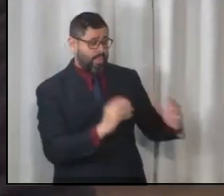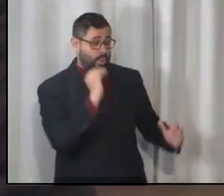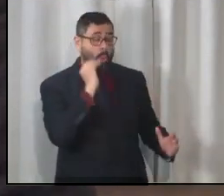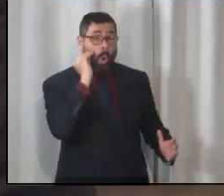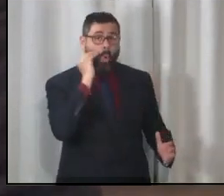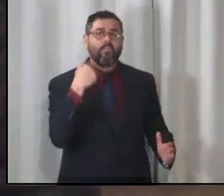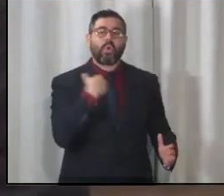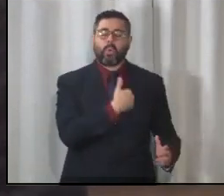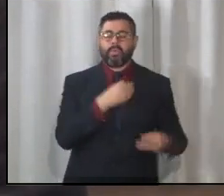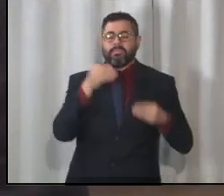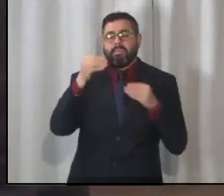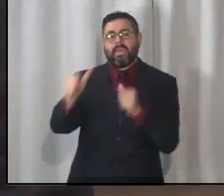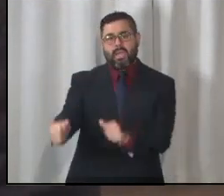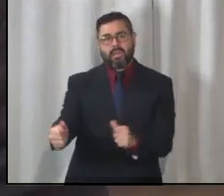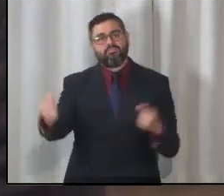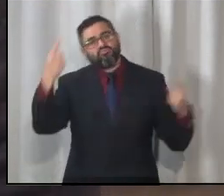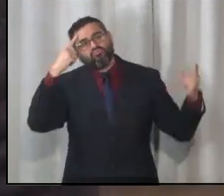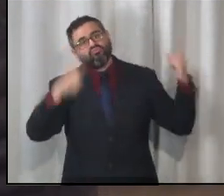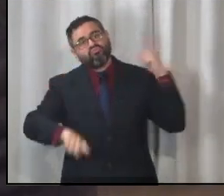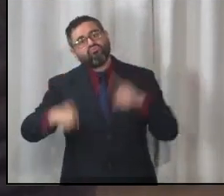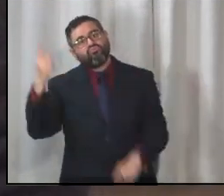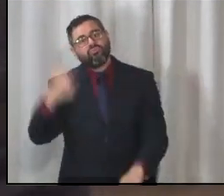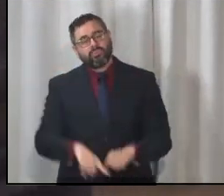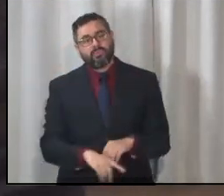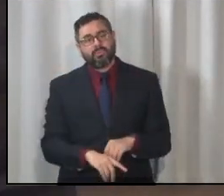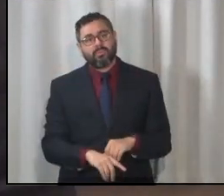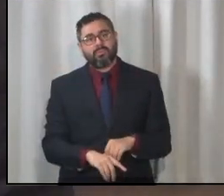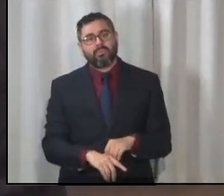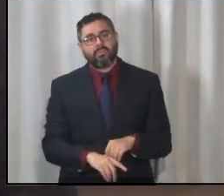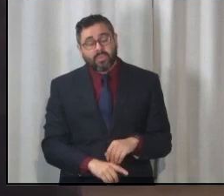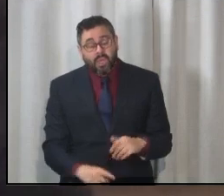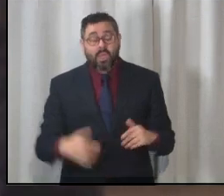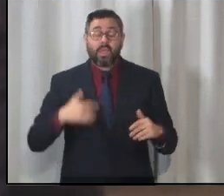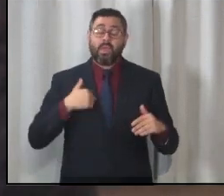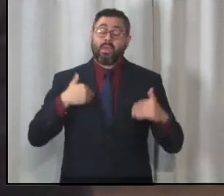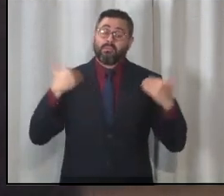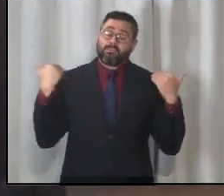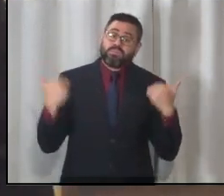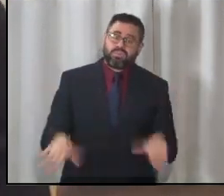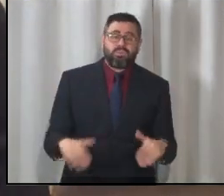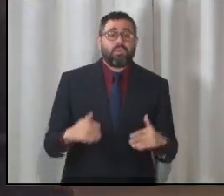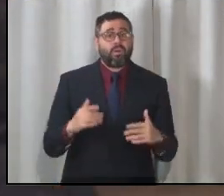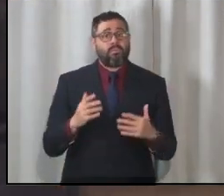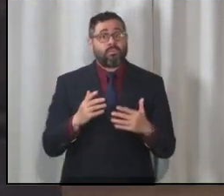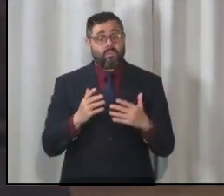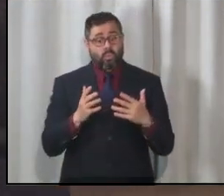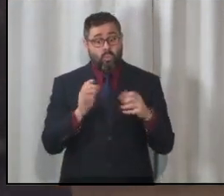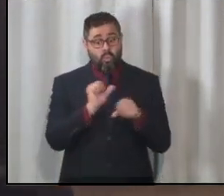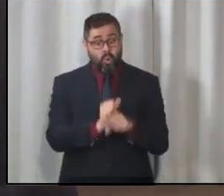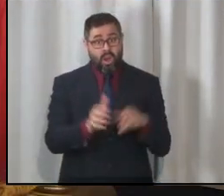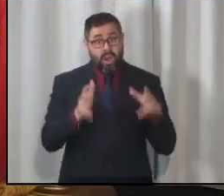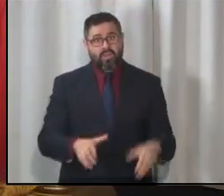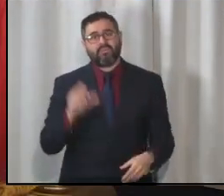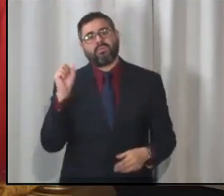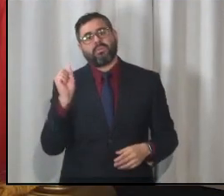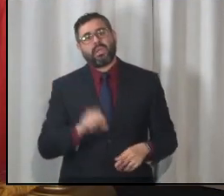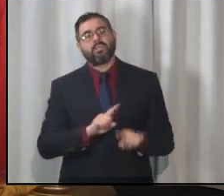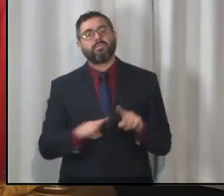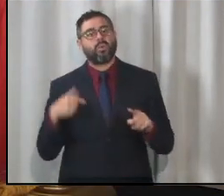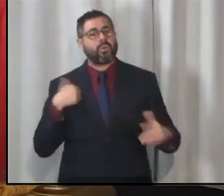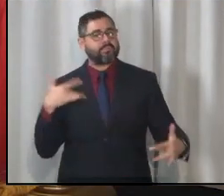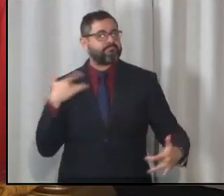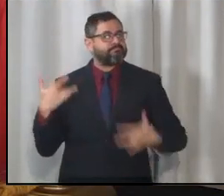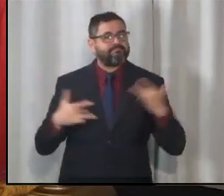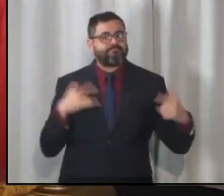up to this meeting. We have much more to do, but I'm encouraged by the response. Now, we're going to hear from Joel, our